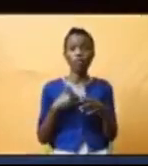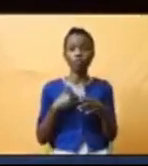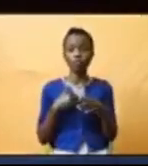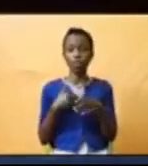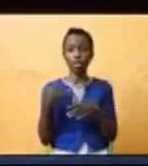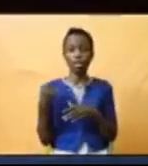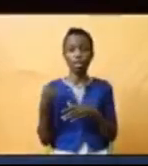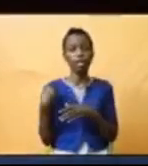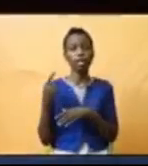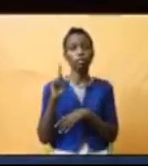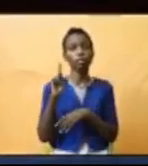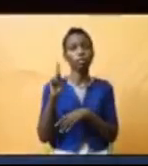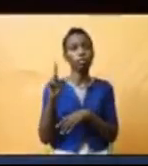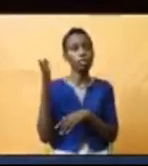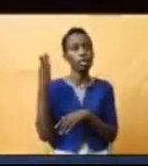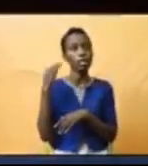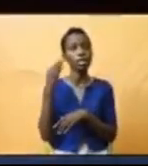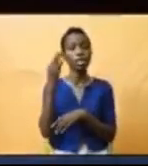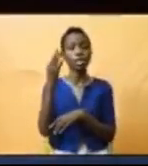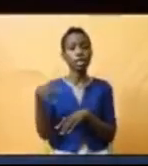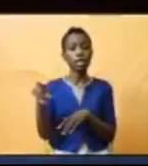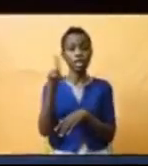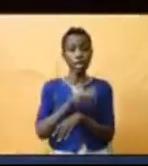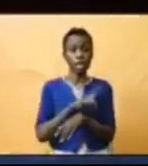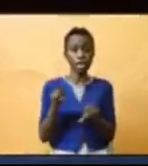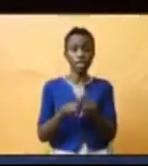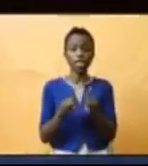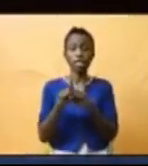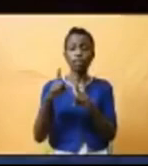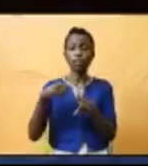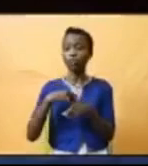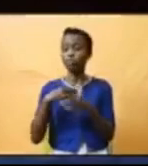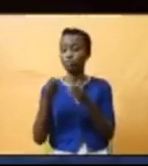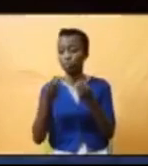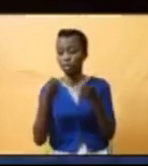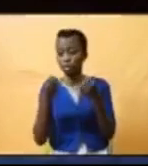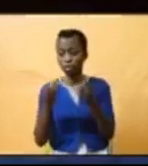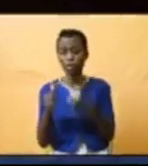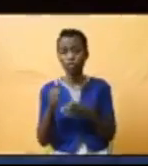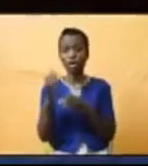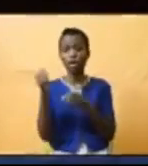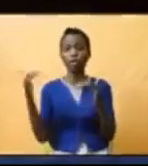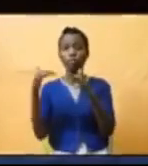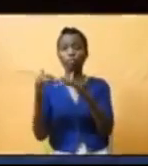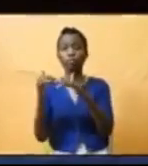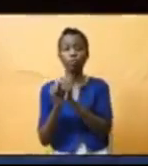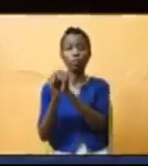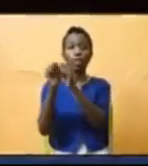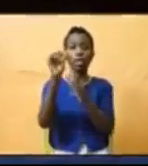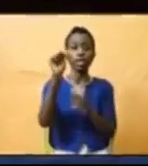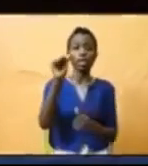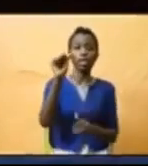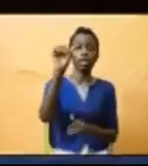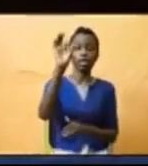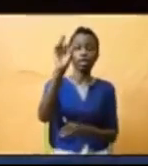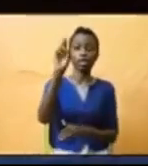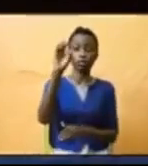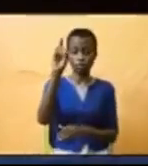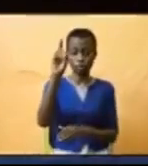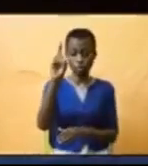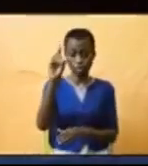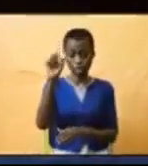trending over the last 3 days, and we have lots of other events coming up with AfCoDD as well. So be sure to